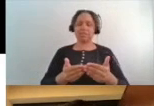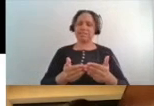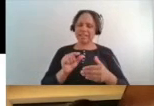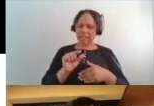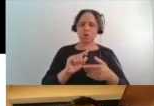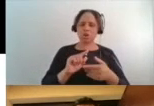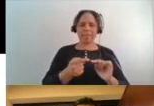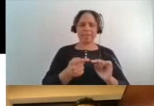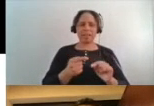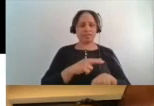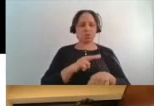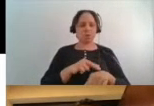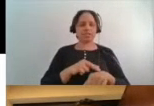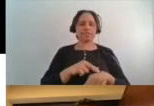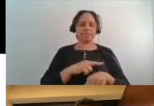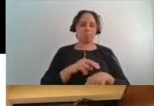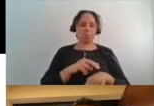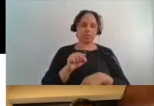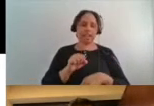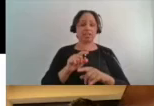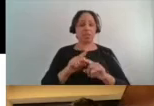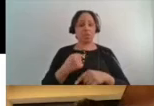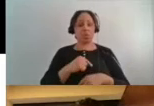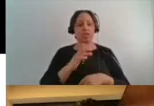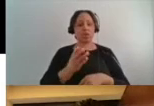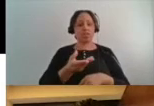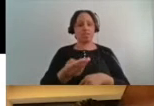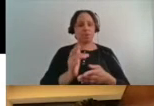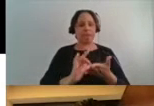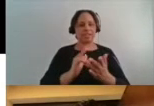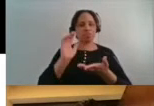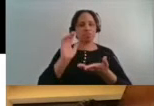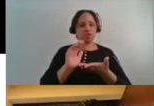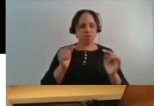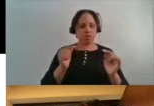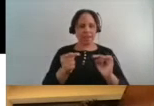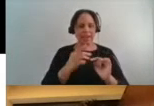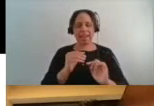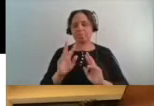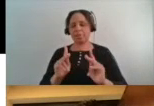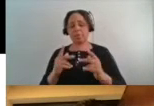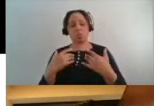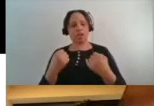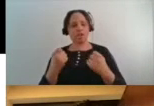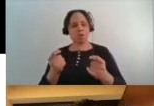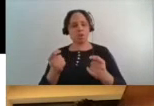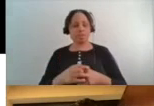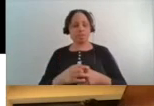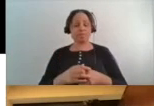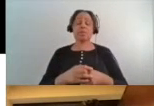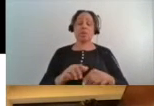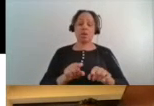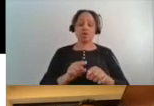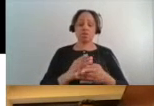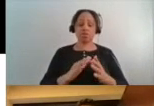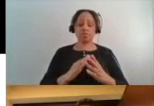give you pain meds, and people recover quickly, though, okay? And there's also some concerns. People have concerns about if I'm going to be out